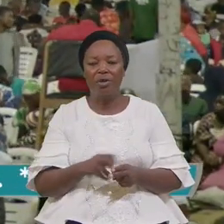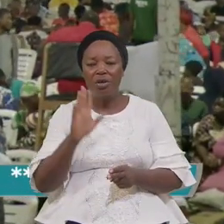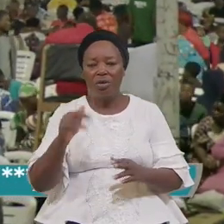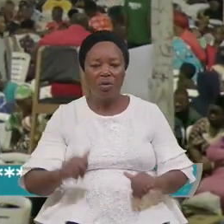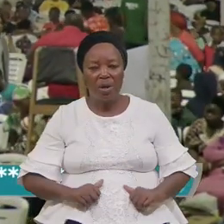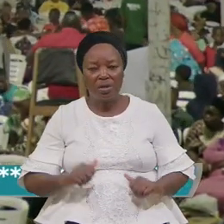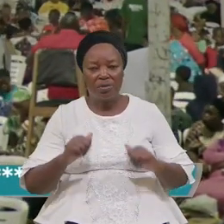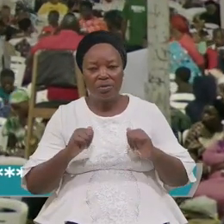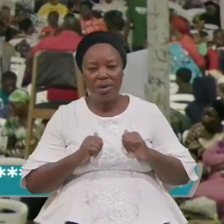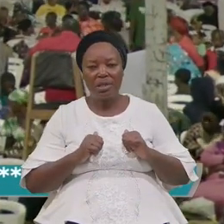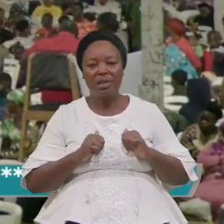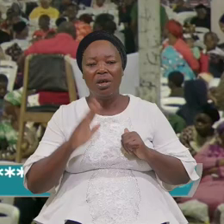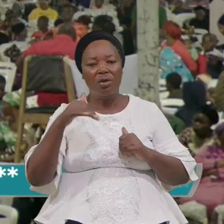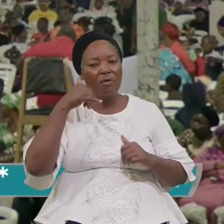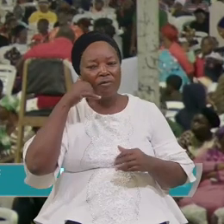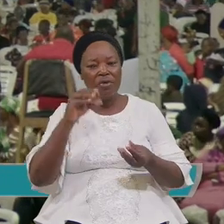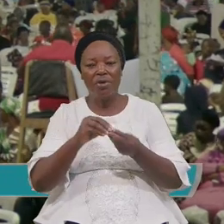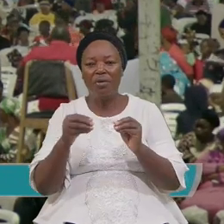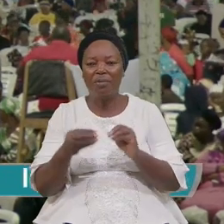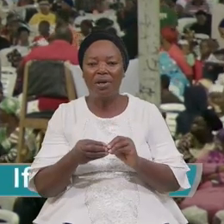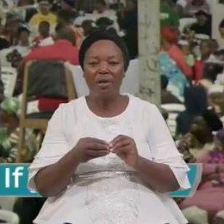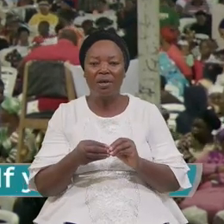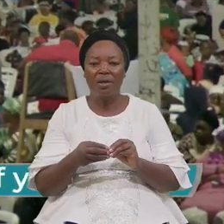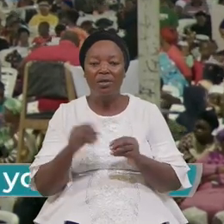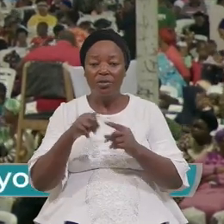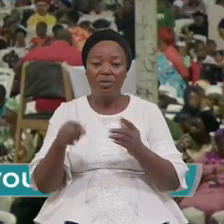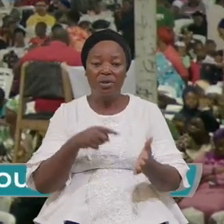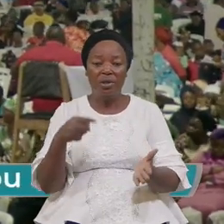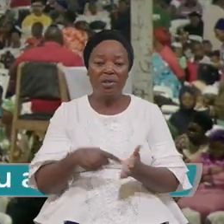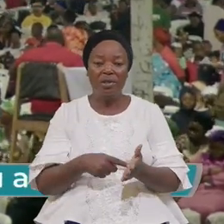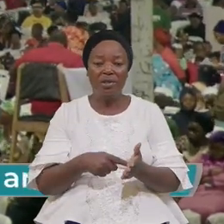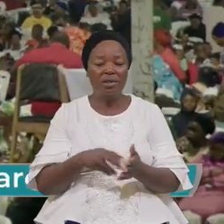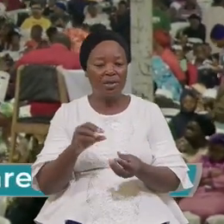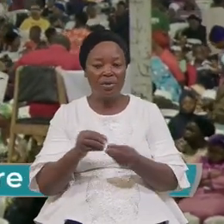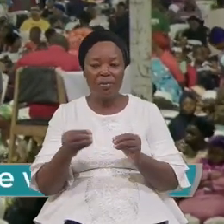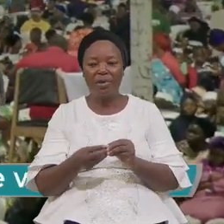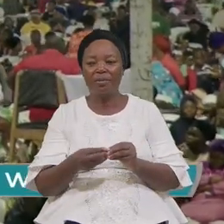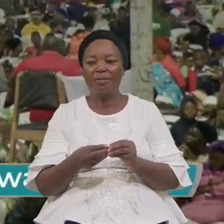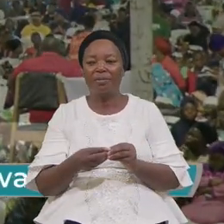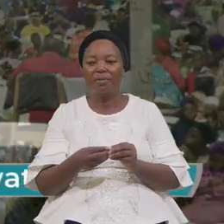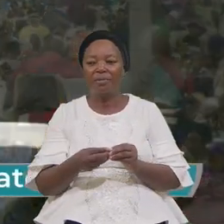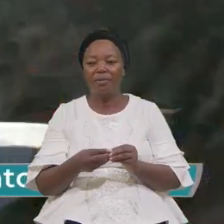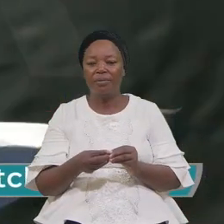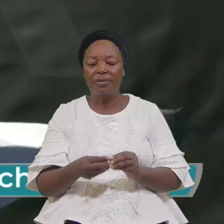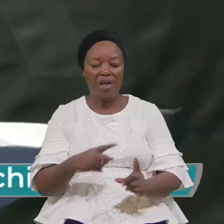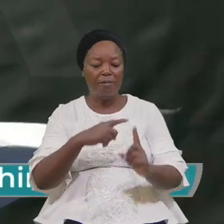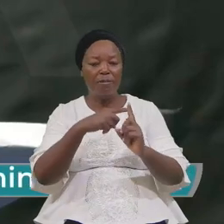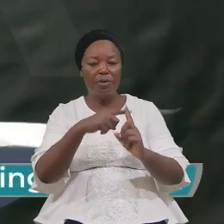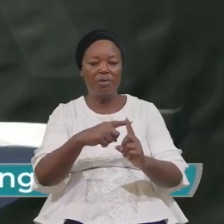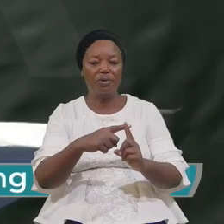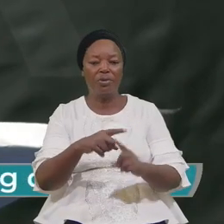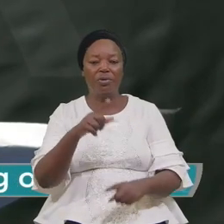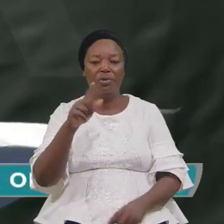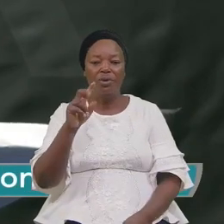address, your phone number to this number, plus